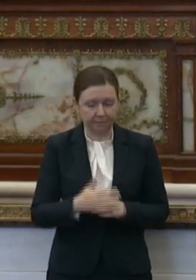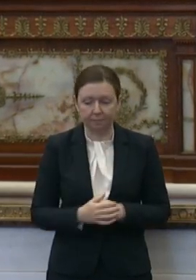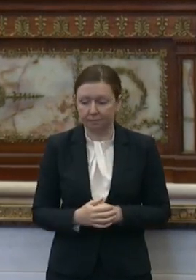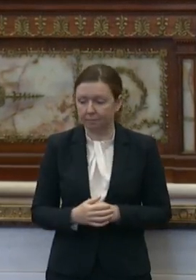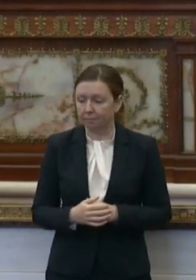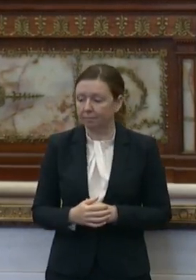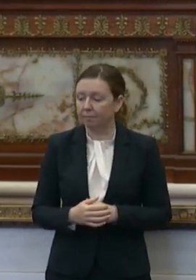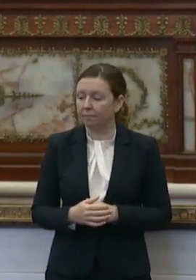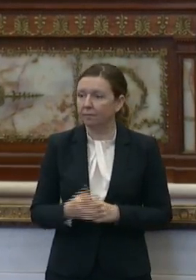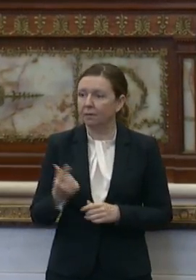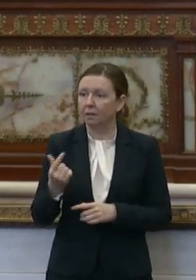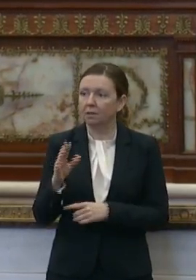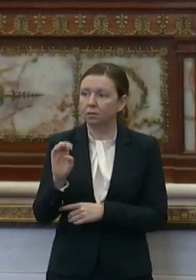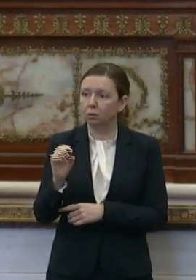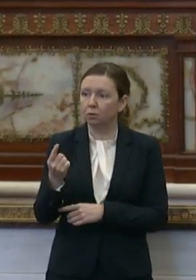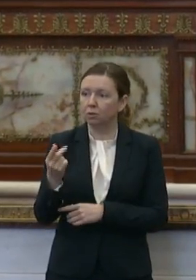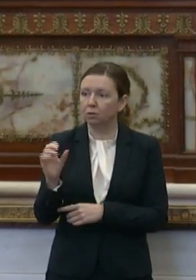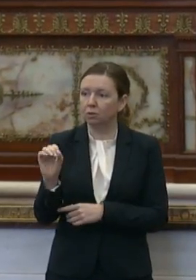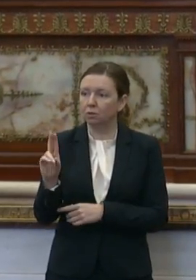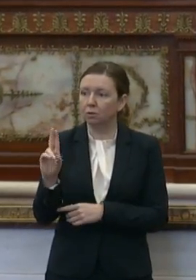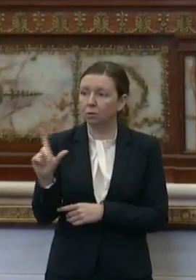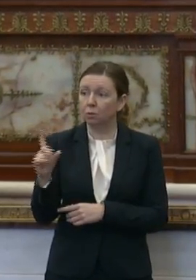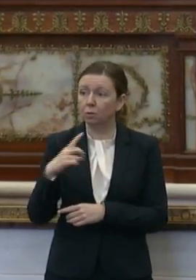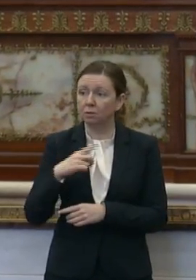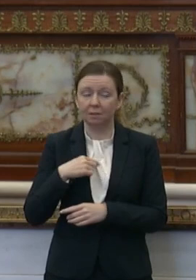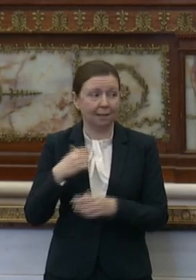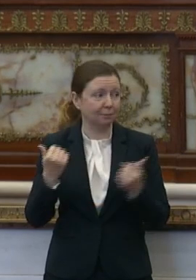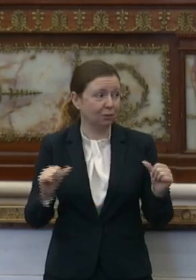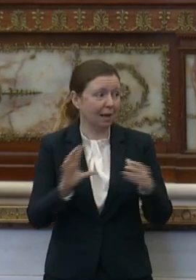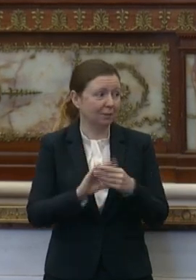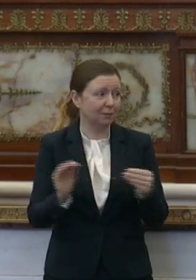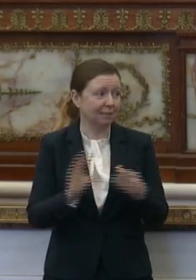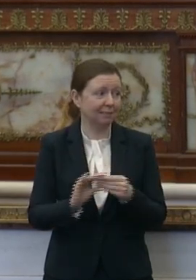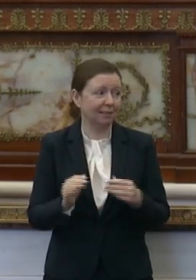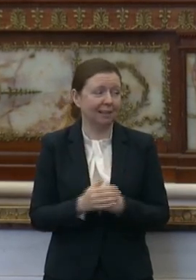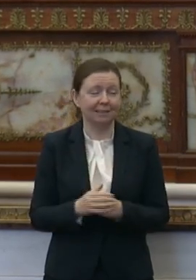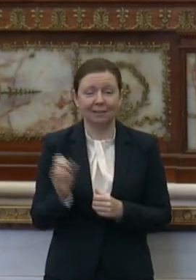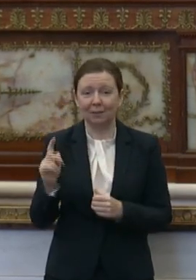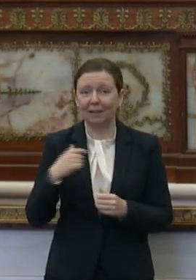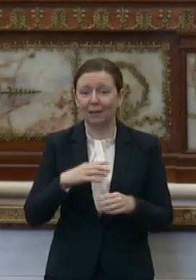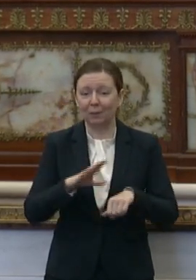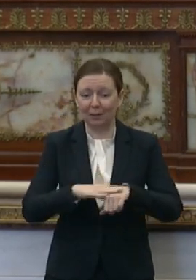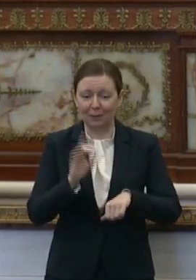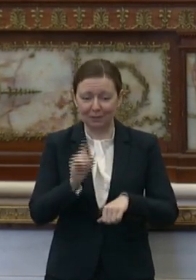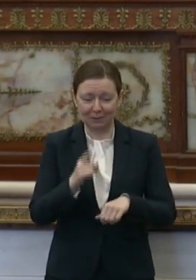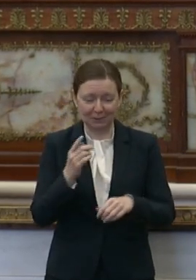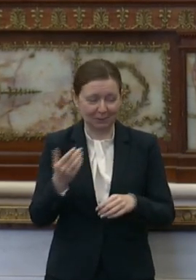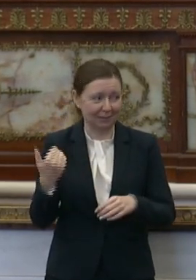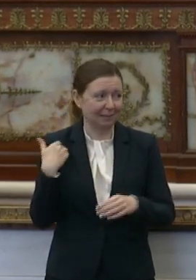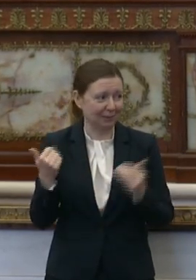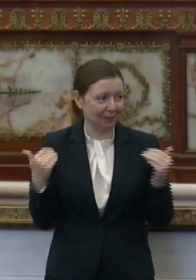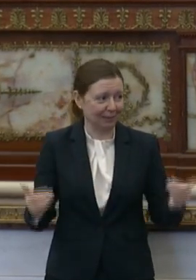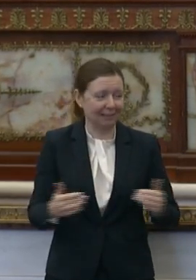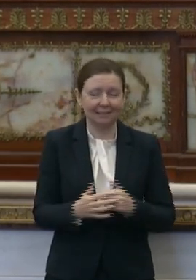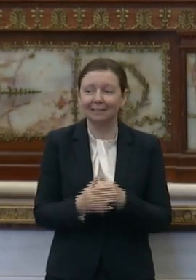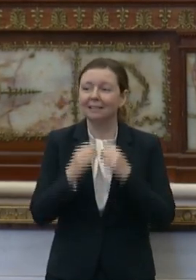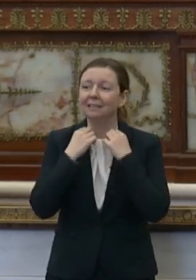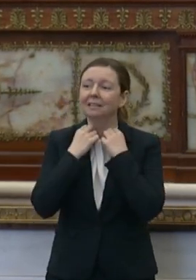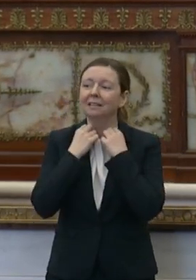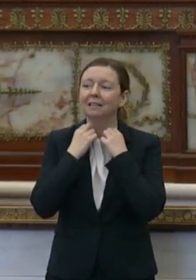Thank you very much. Yeah, this is George Gould. I'm trying to testify. Okay. Yeah, we called you earlier. George Gould.